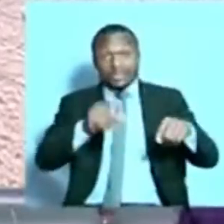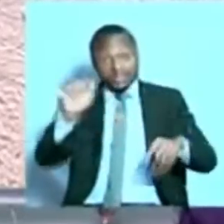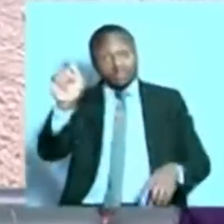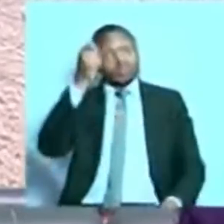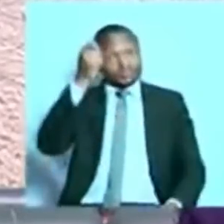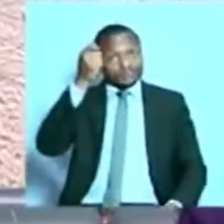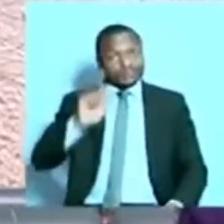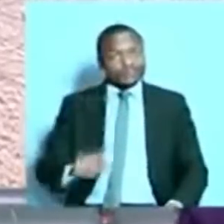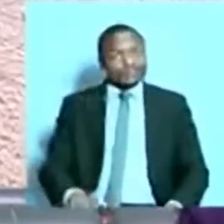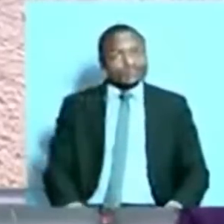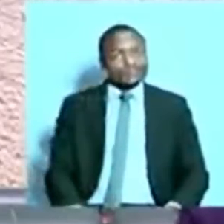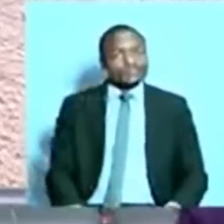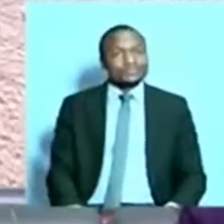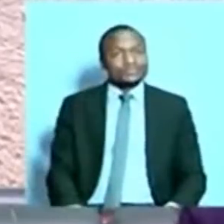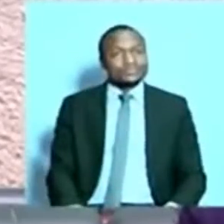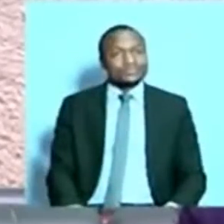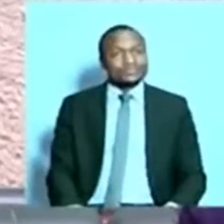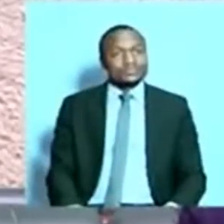Kenya.